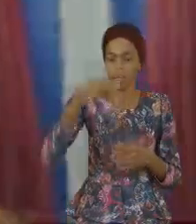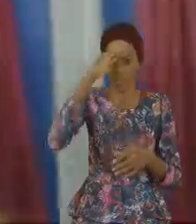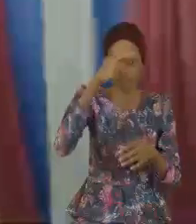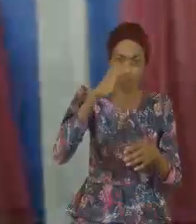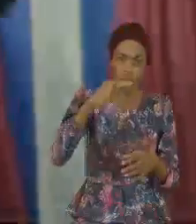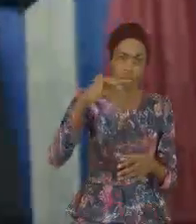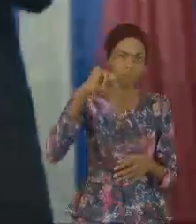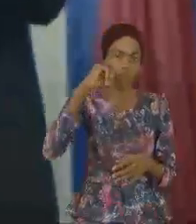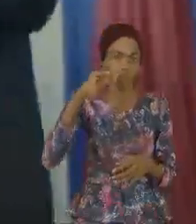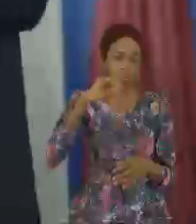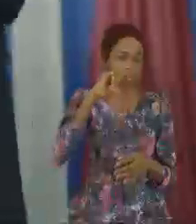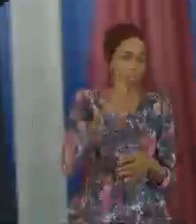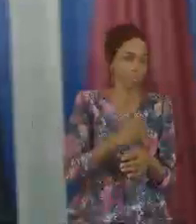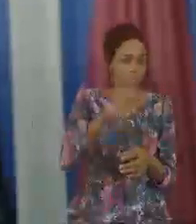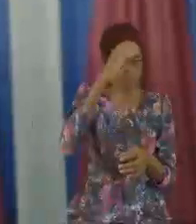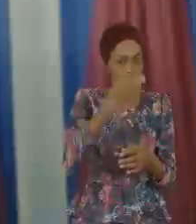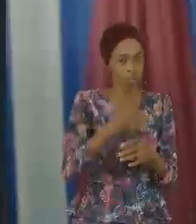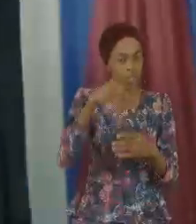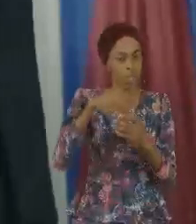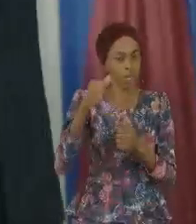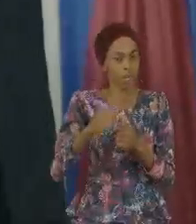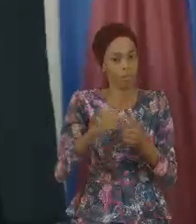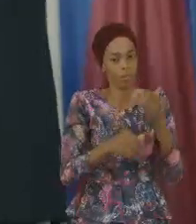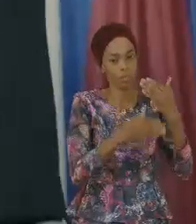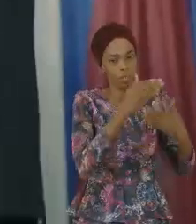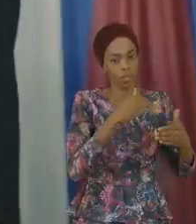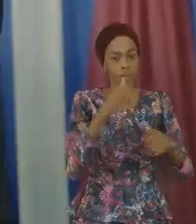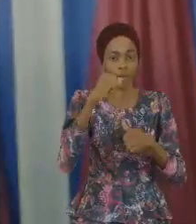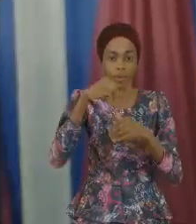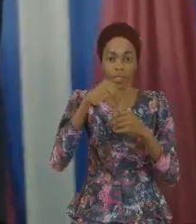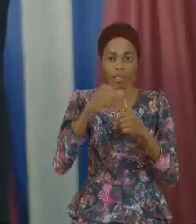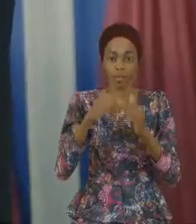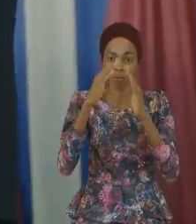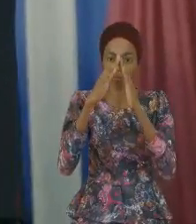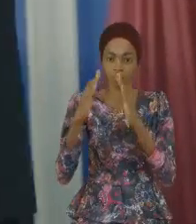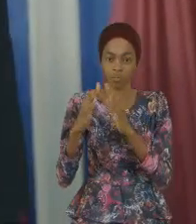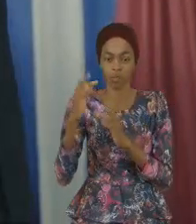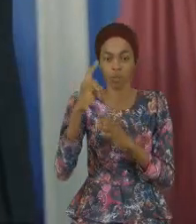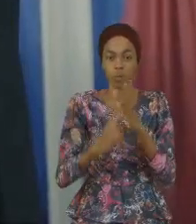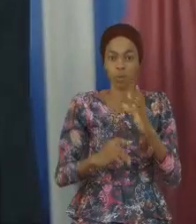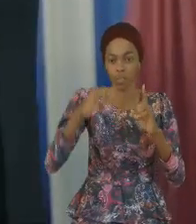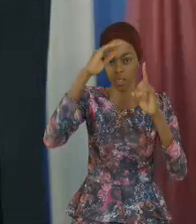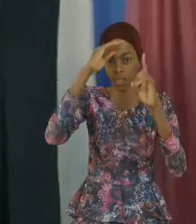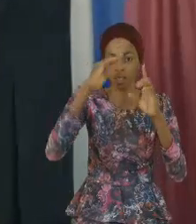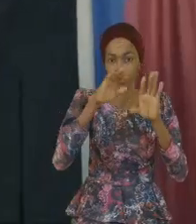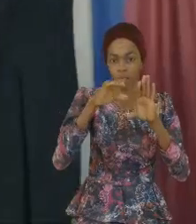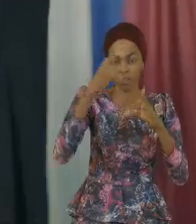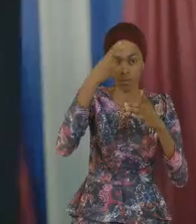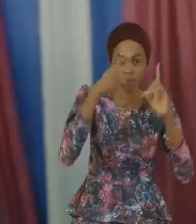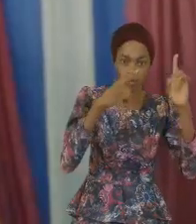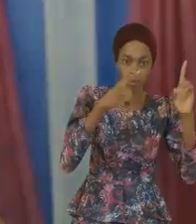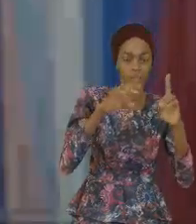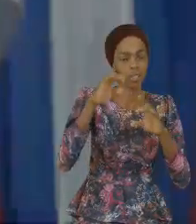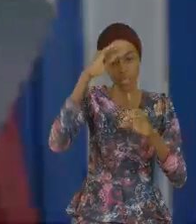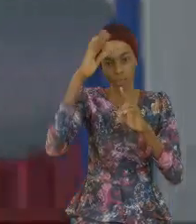daughter. In every generation and in every community, what he did for one is able to do for